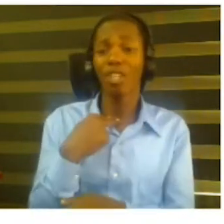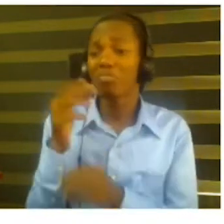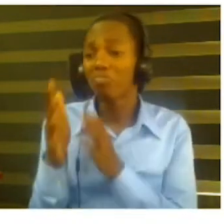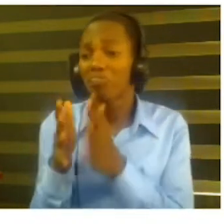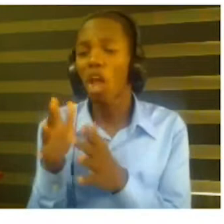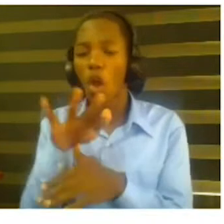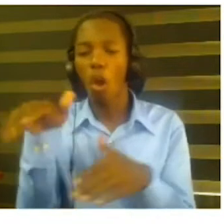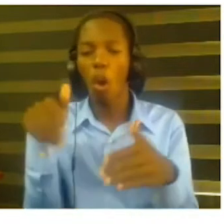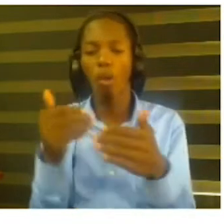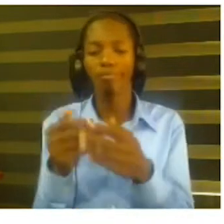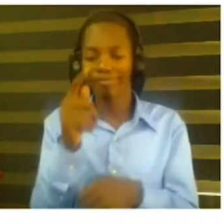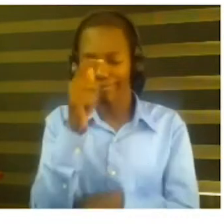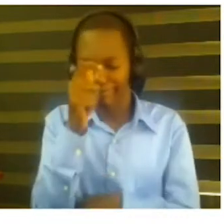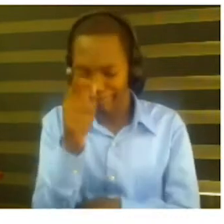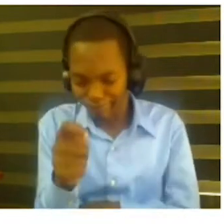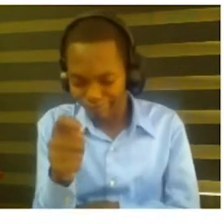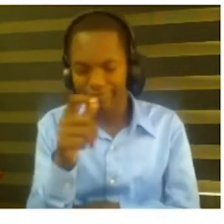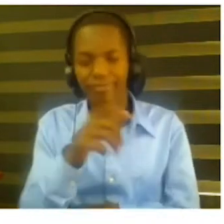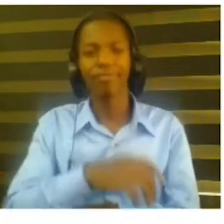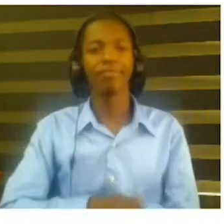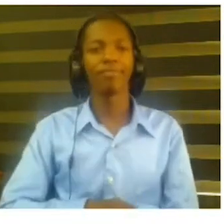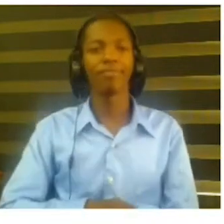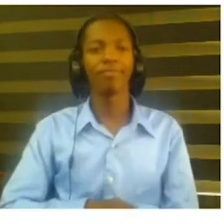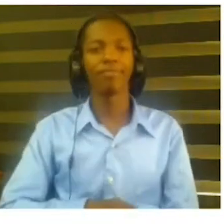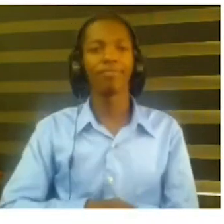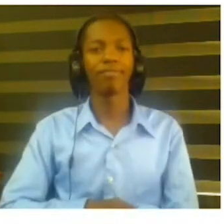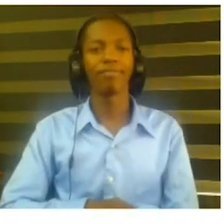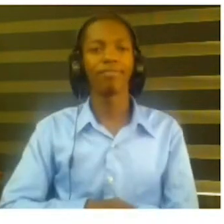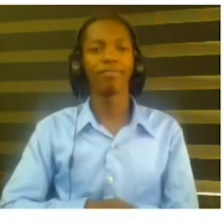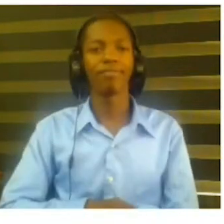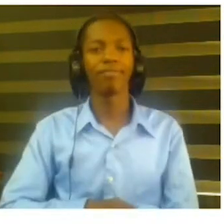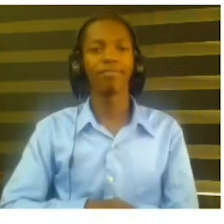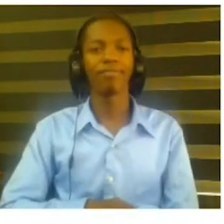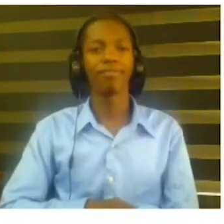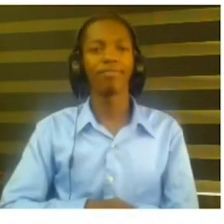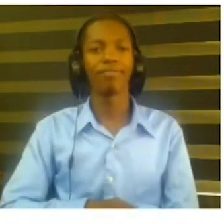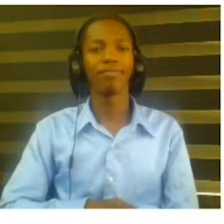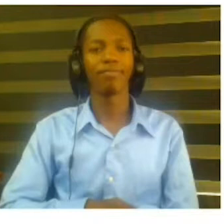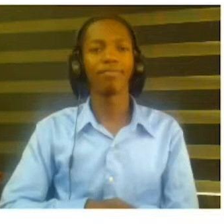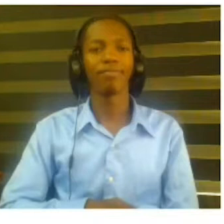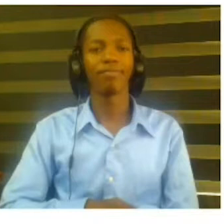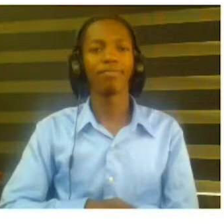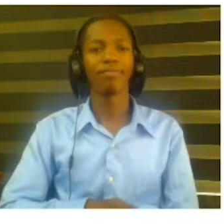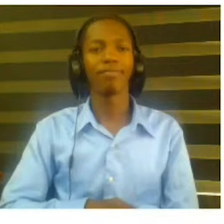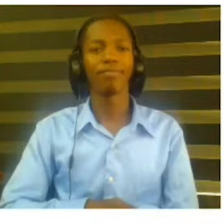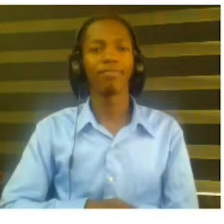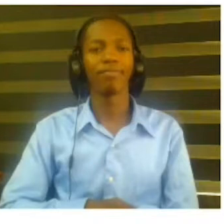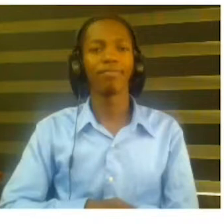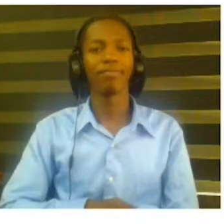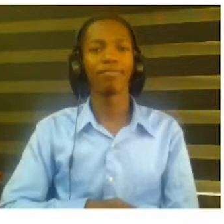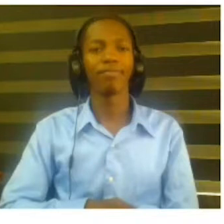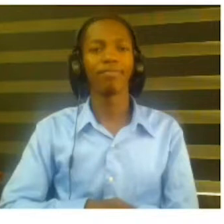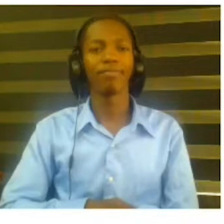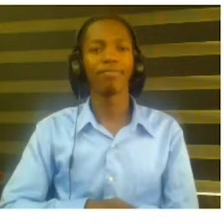It is people who create communities. Right now, in a lot of communities around the world, there's